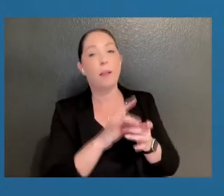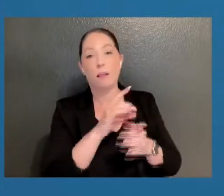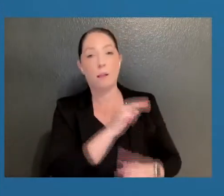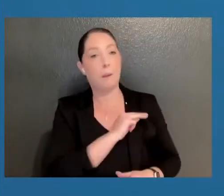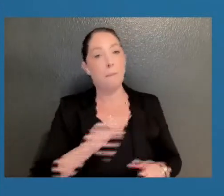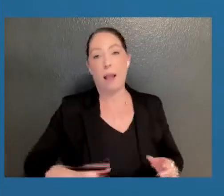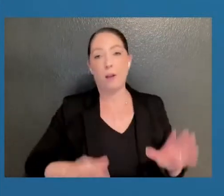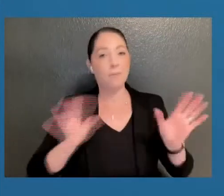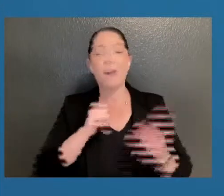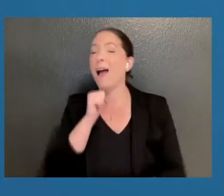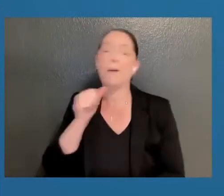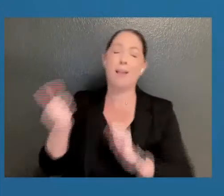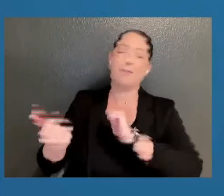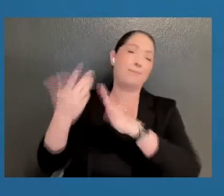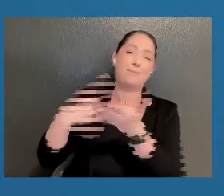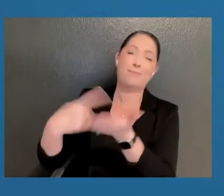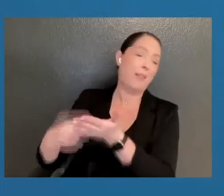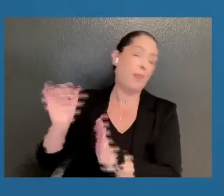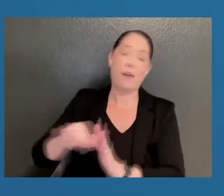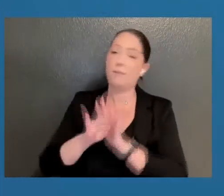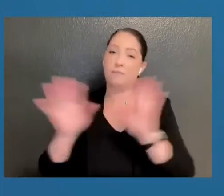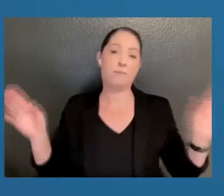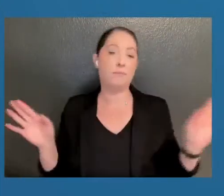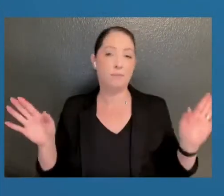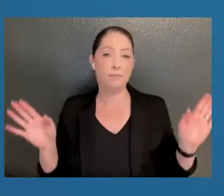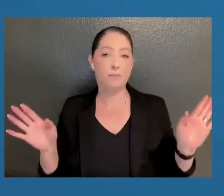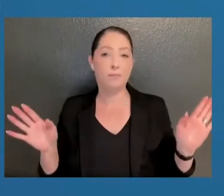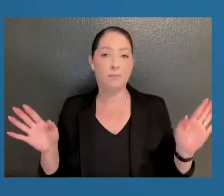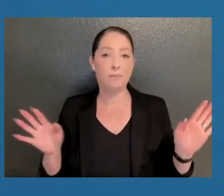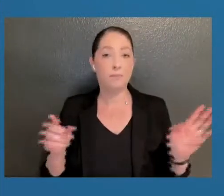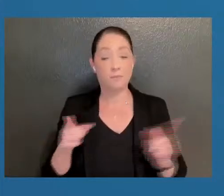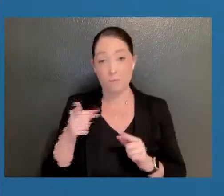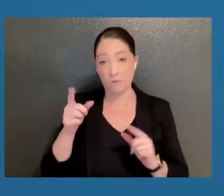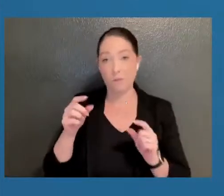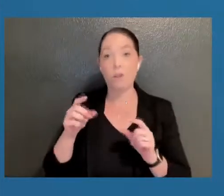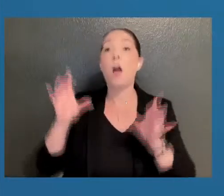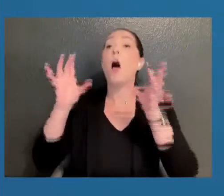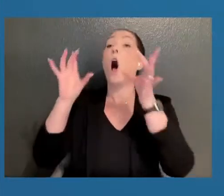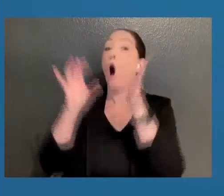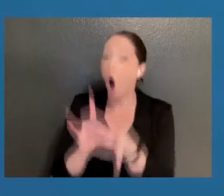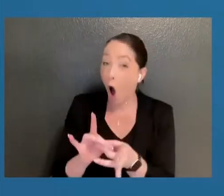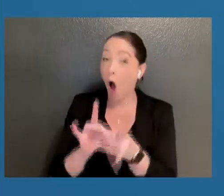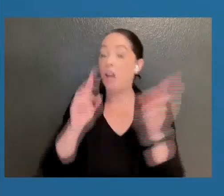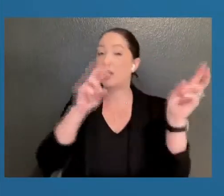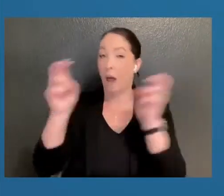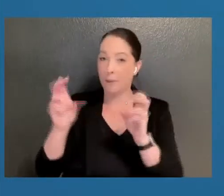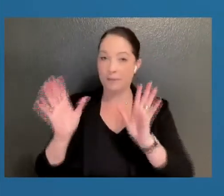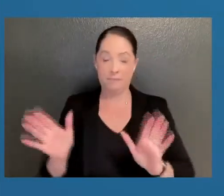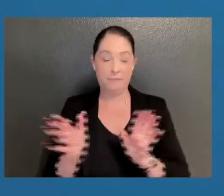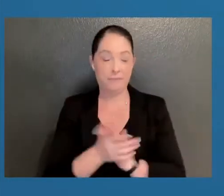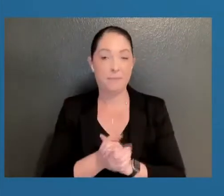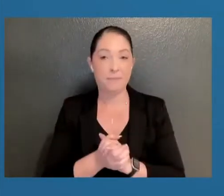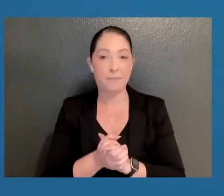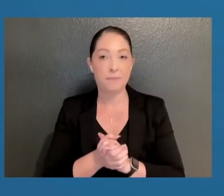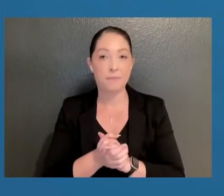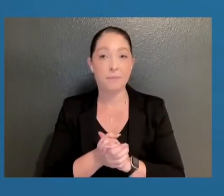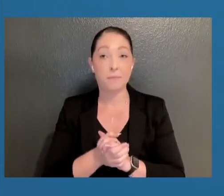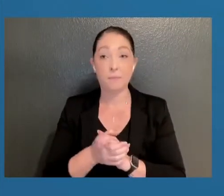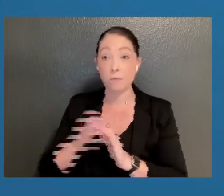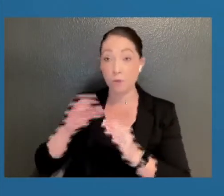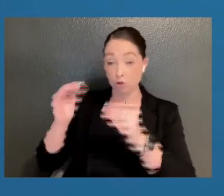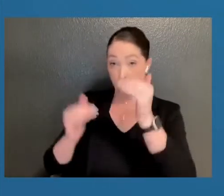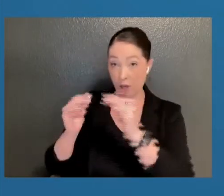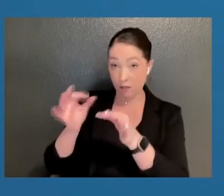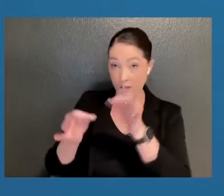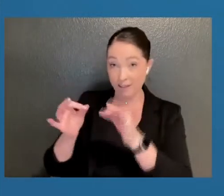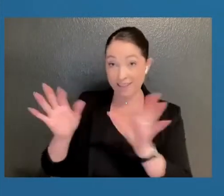any ongoing matters. Do you want to address the other topic? Off topic. All right, I think we're good. Concerns justice. Yeah, Sure does. All right,